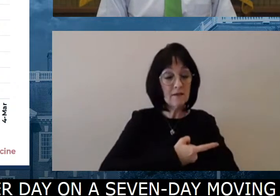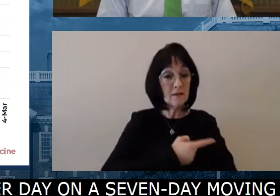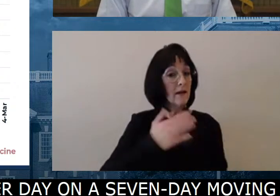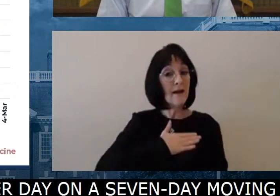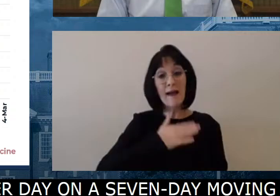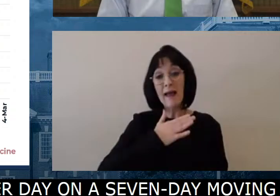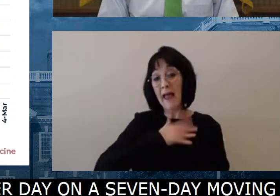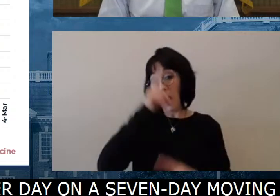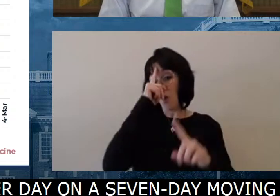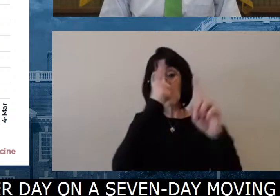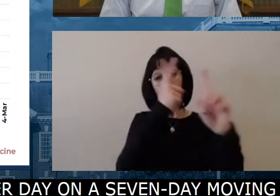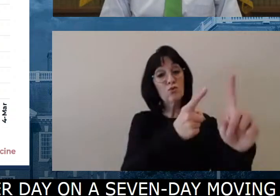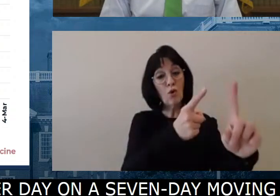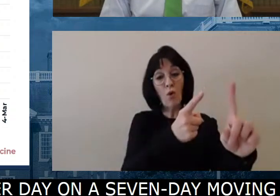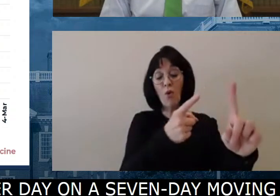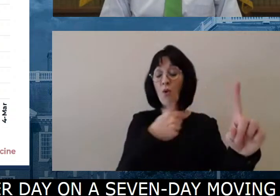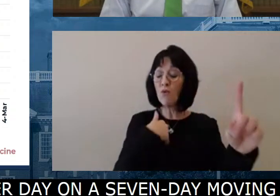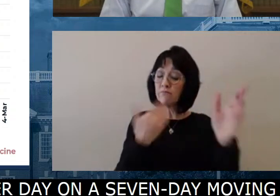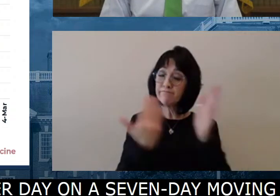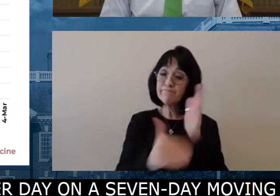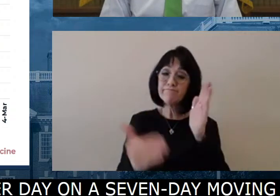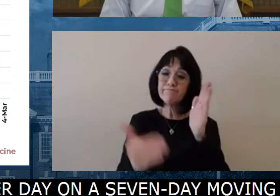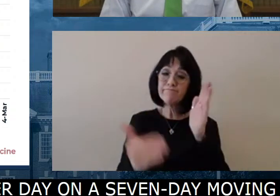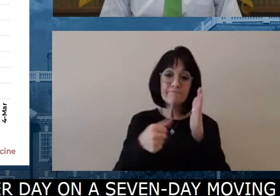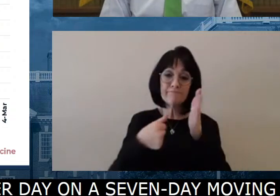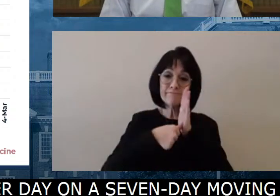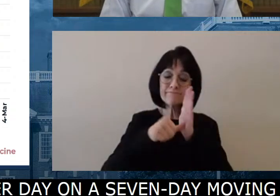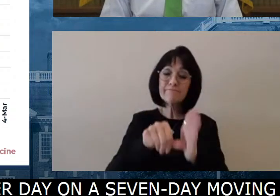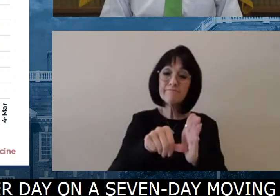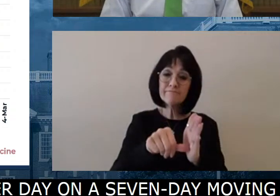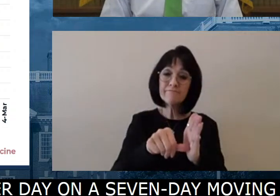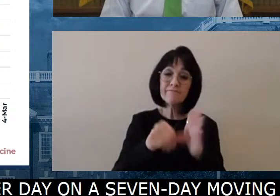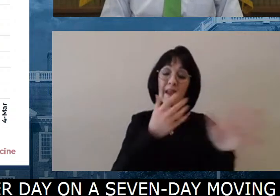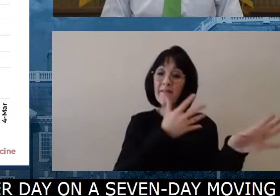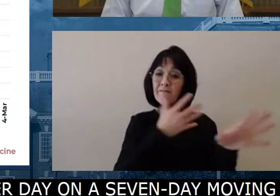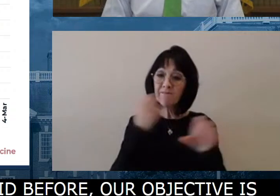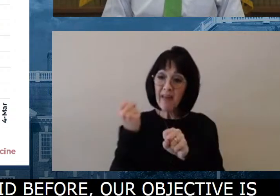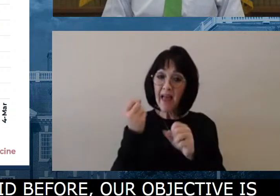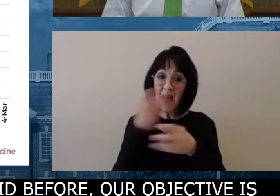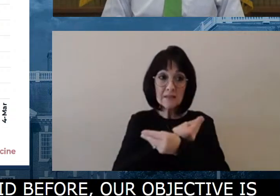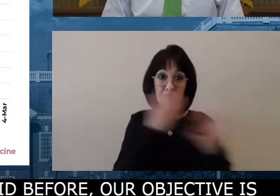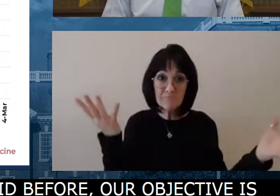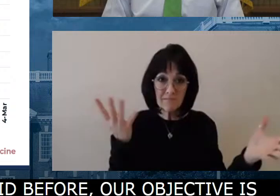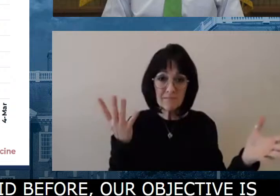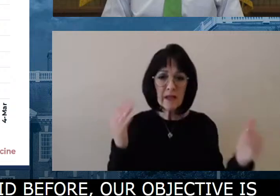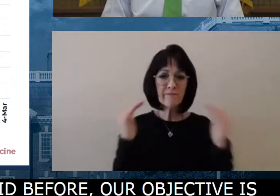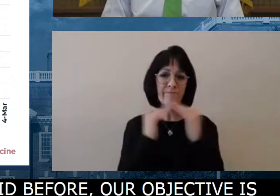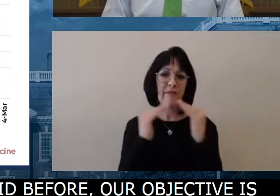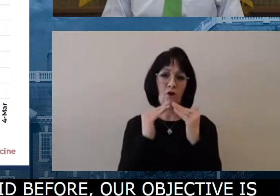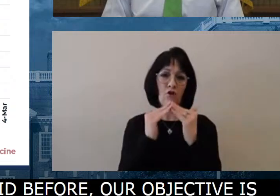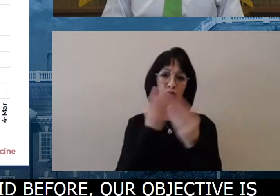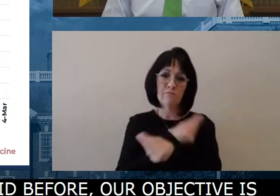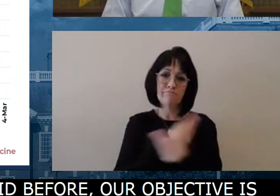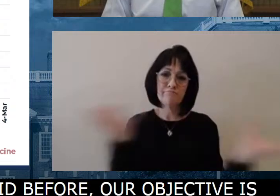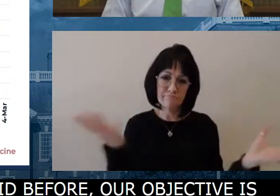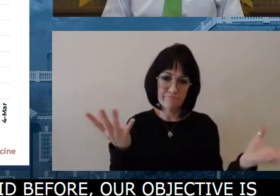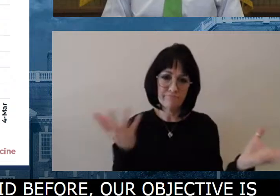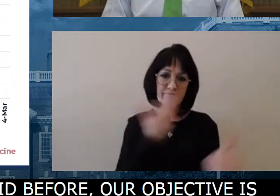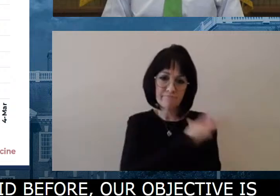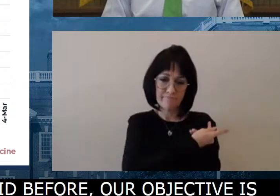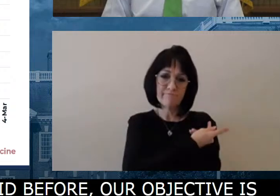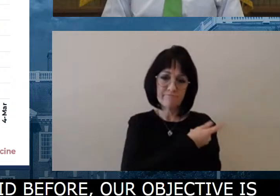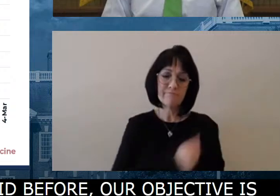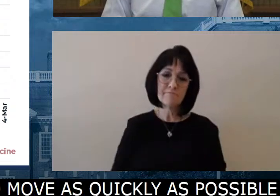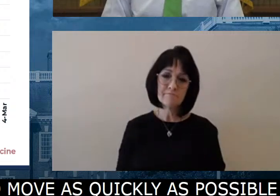fast and fair, and that we would move as quickly as possible the allocation that we're receiving from the federal government